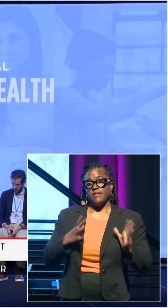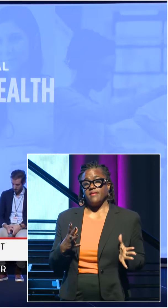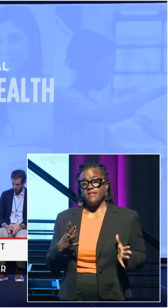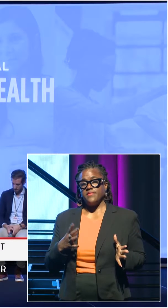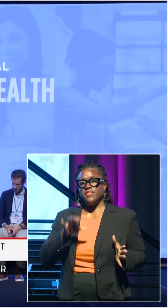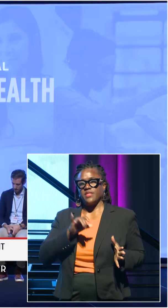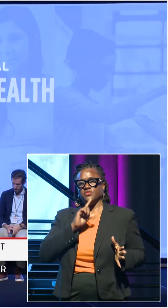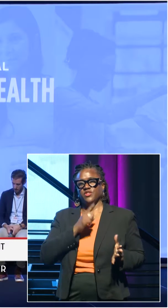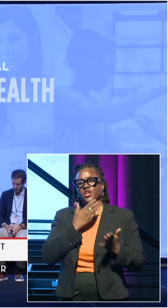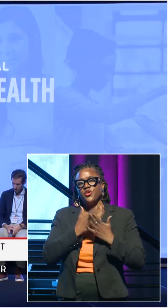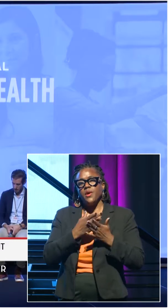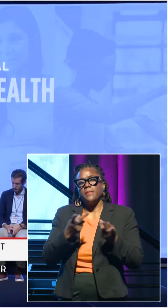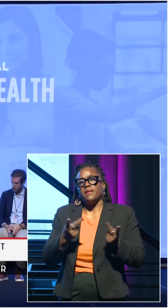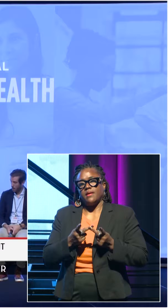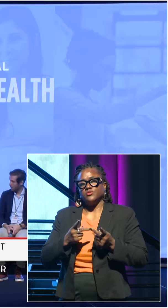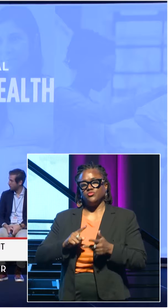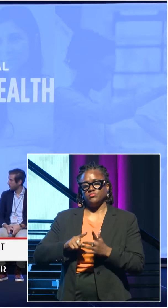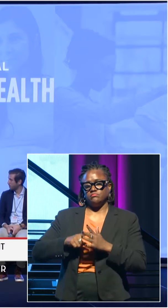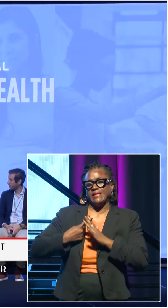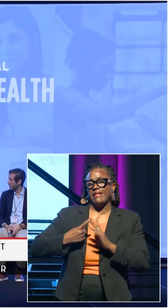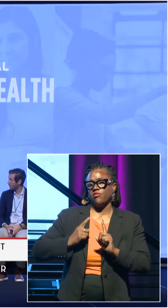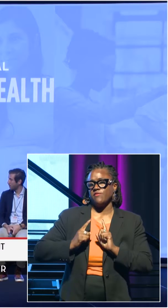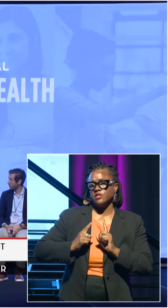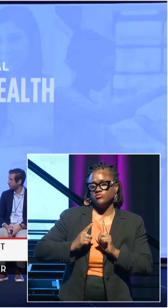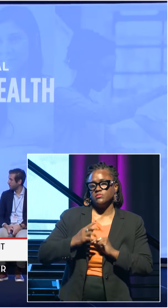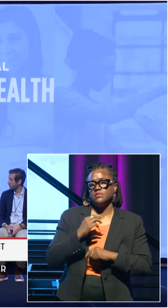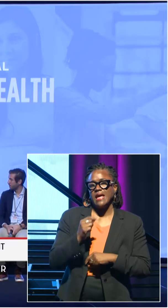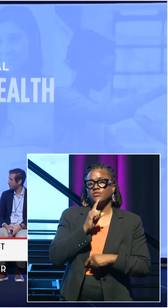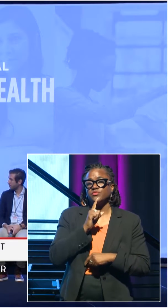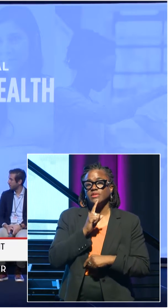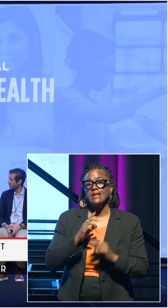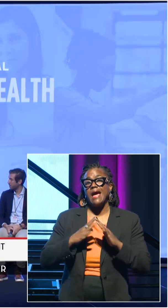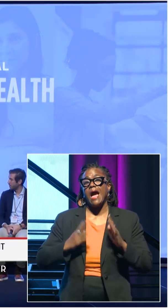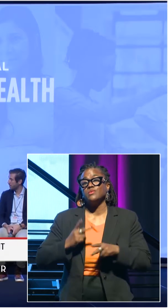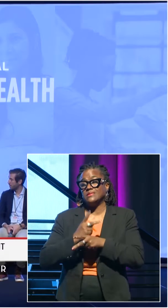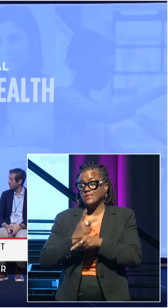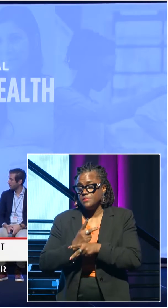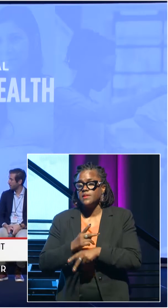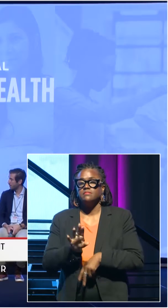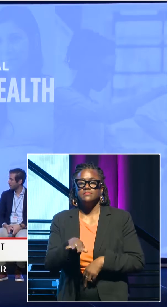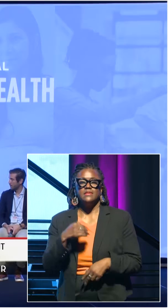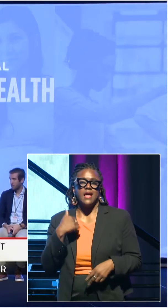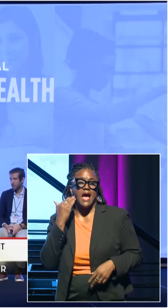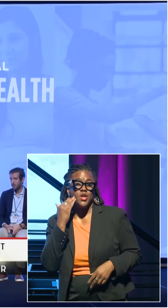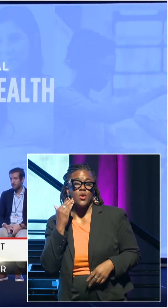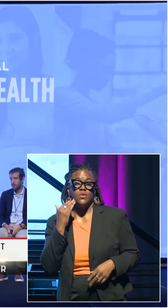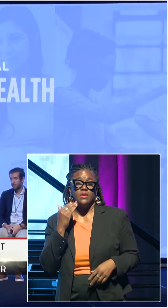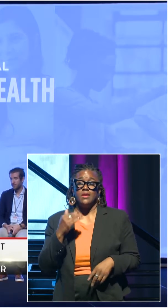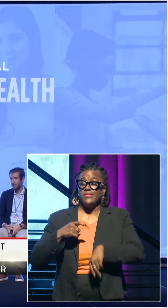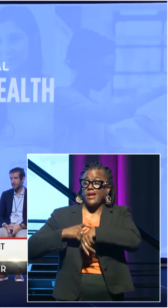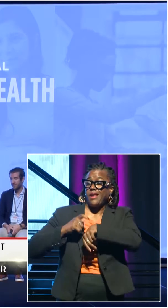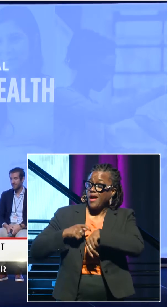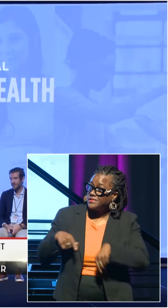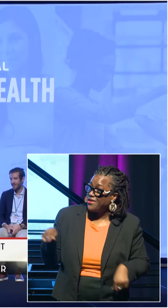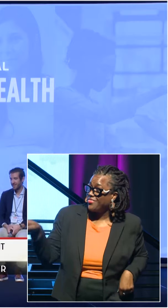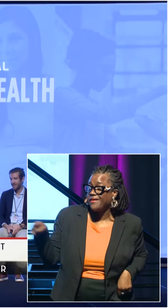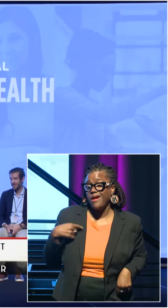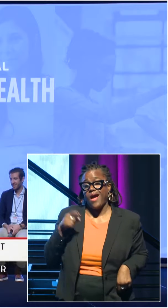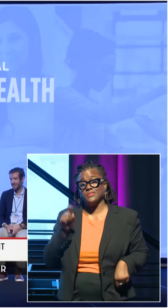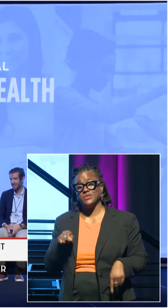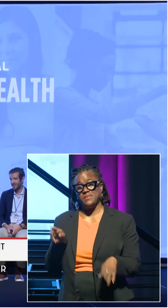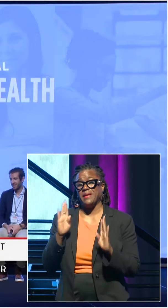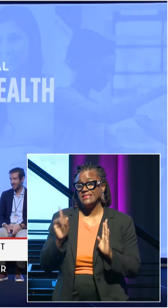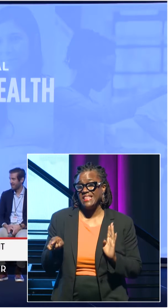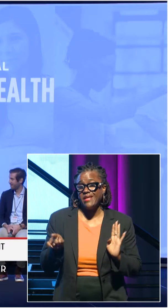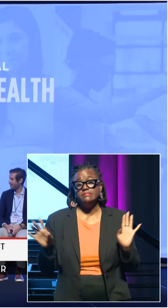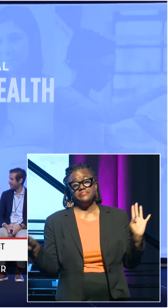is a good place to begin. And also, just a matter of housekeeping, I know that there's a clock down there that I should be paying attention